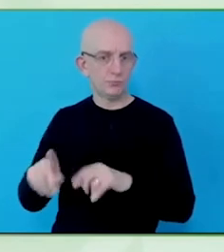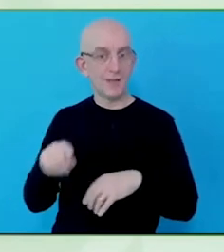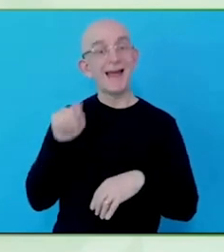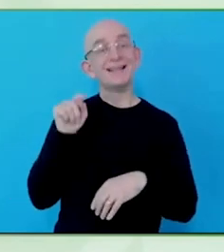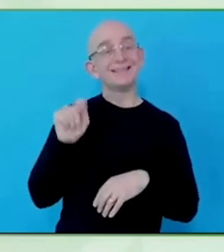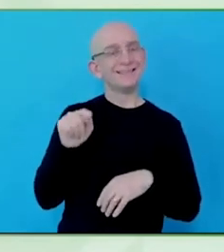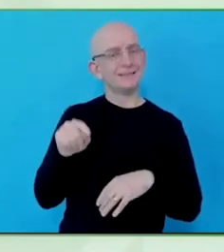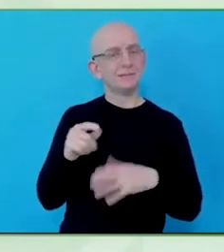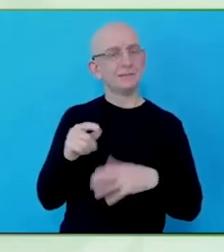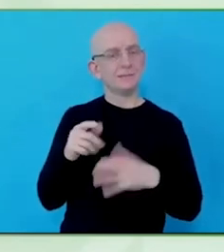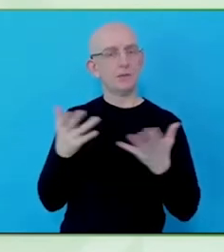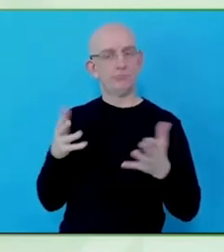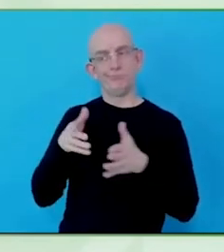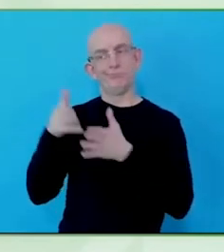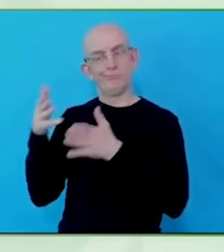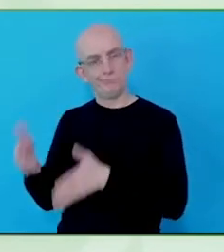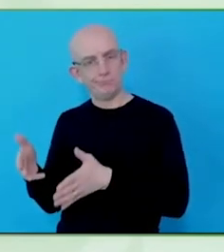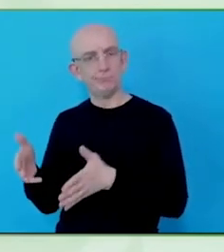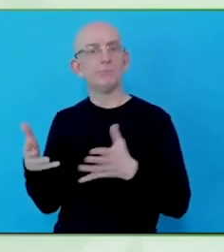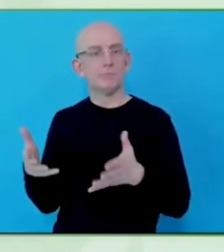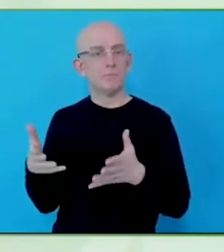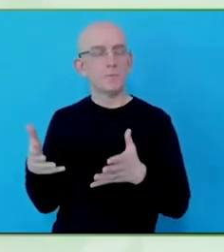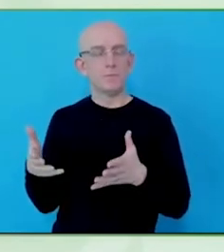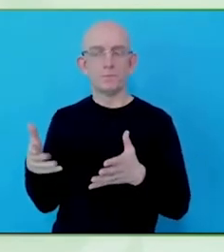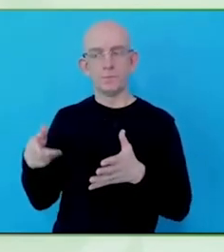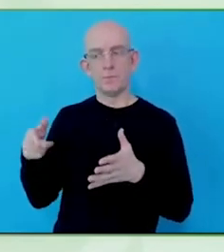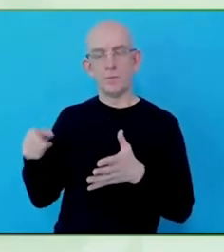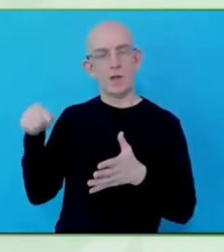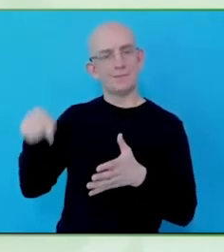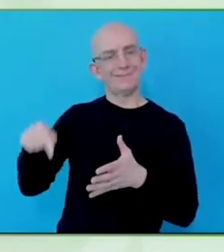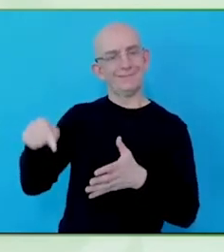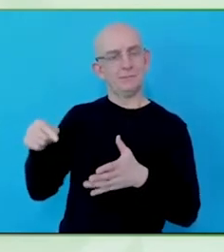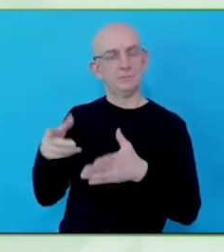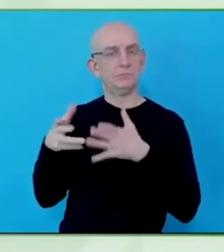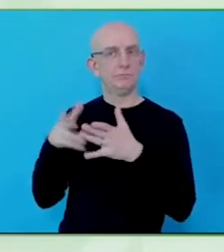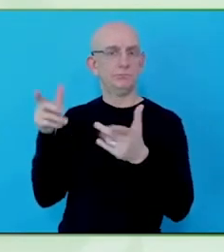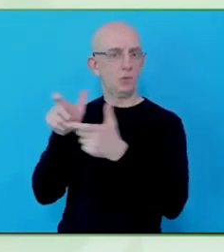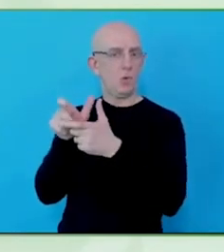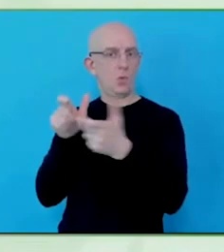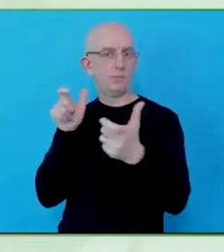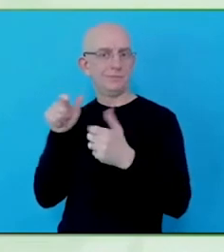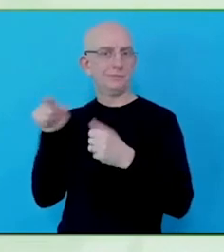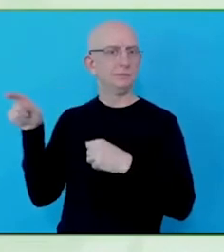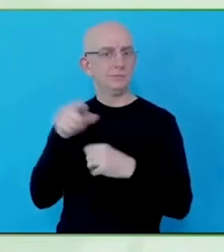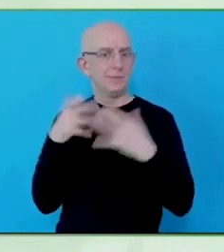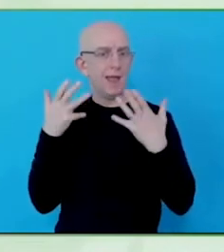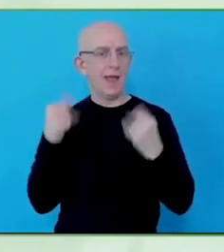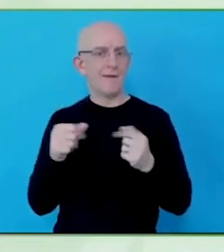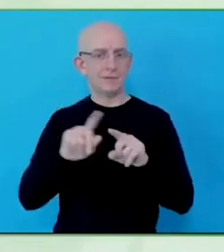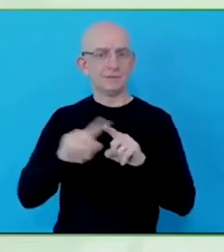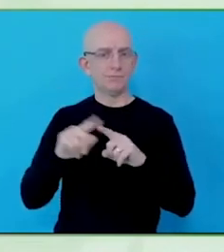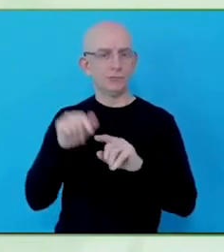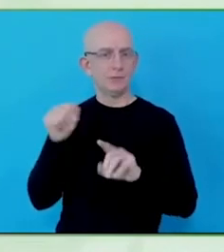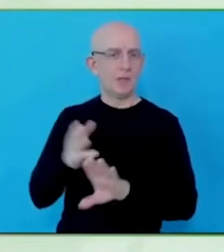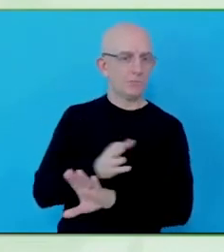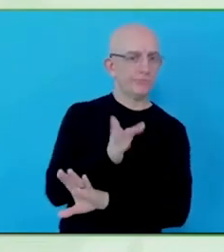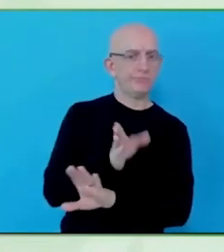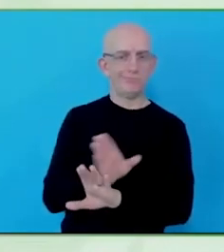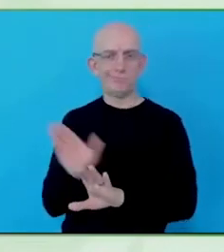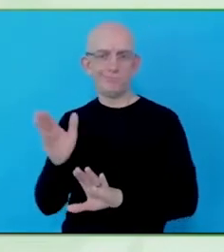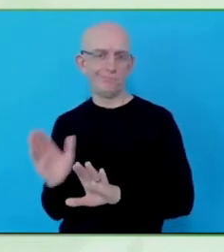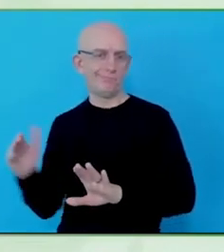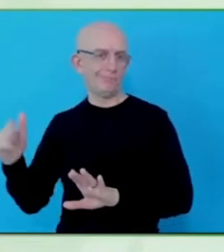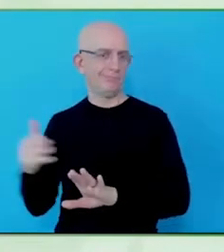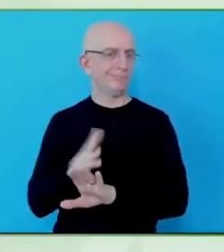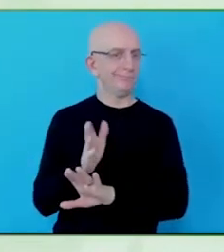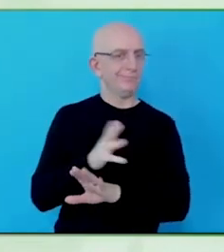content. Those customers really need to just get solidly in place an annual audit cadence done